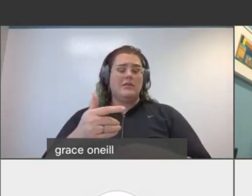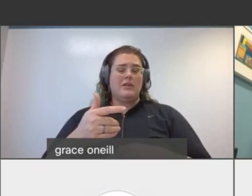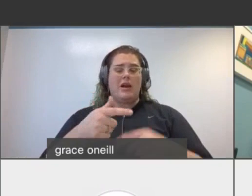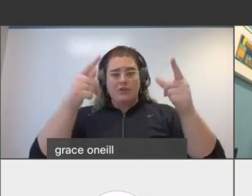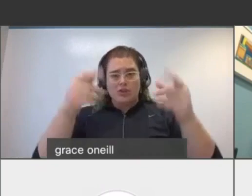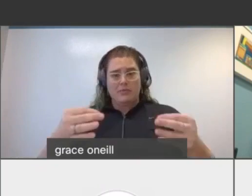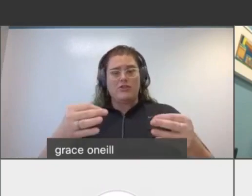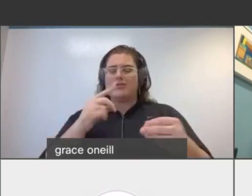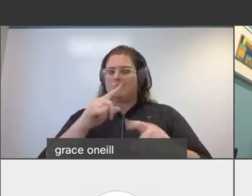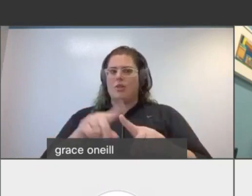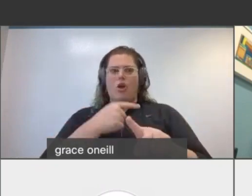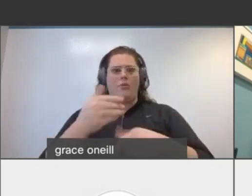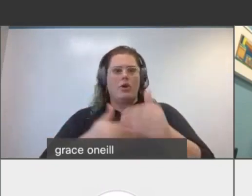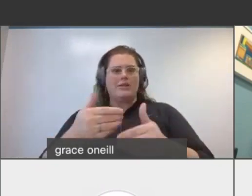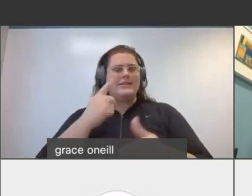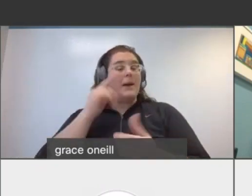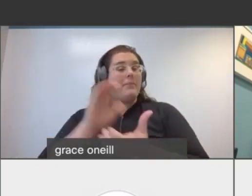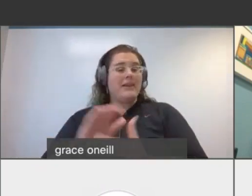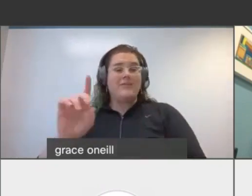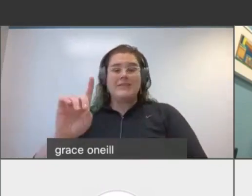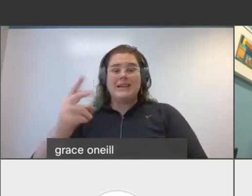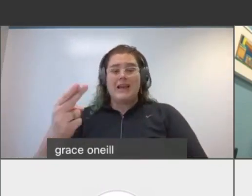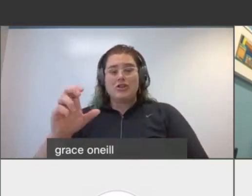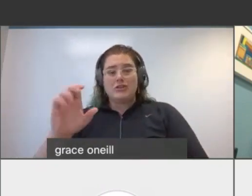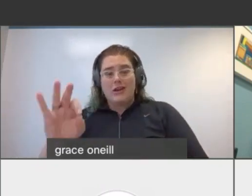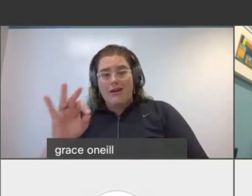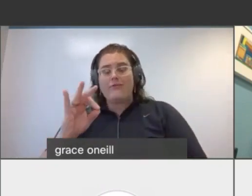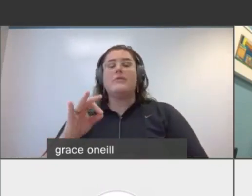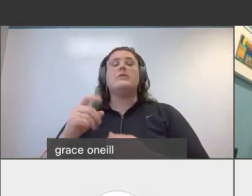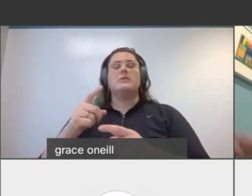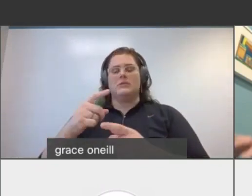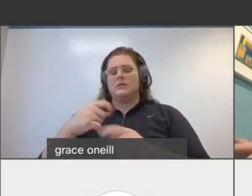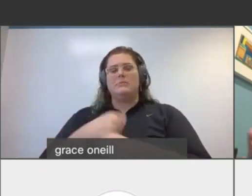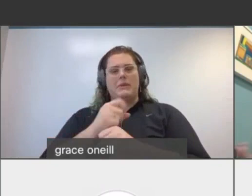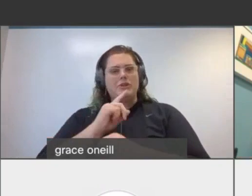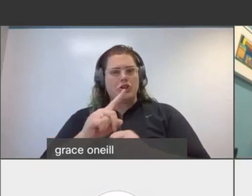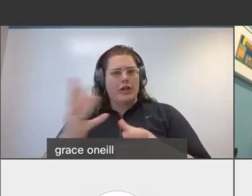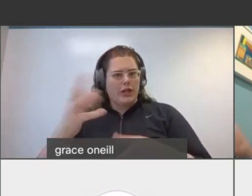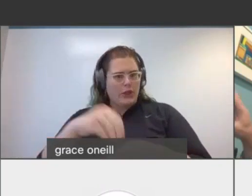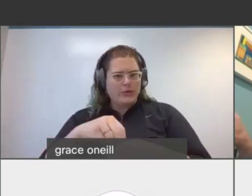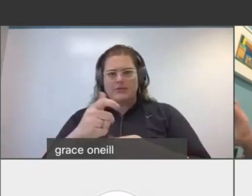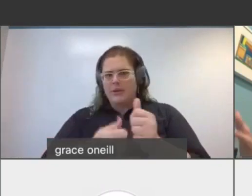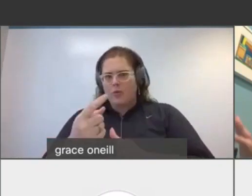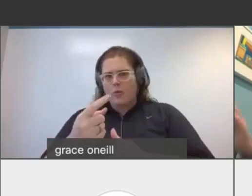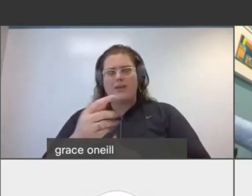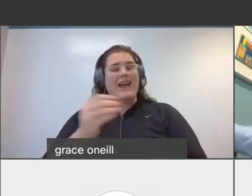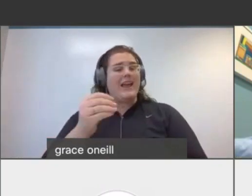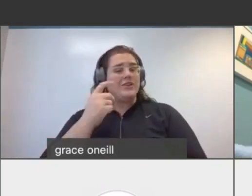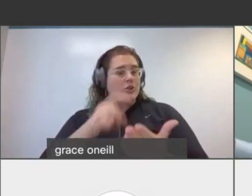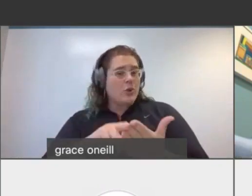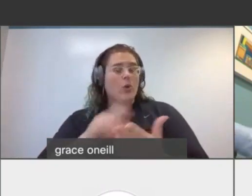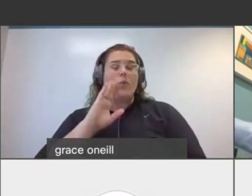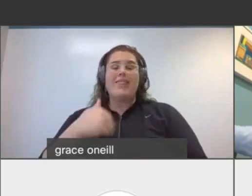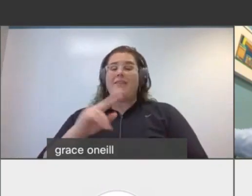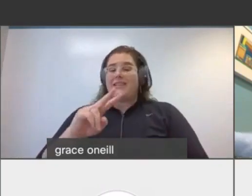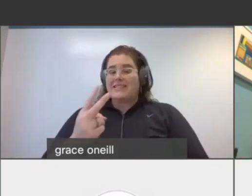DHCF worked hard to make sure it was inclusive in developing how those funds would be distributed. And then just to note, there'll be a second round